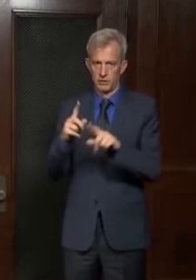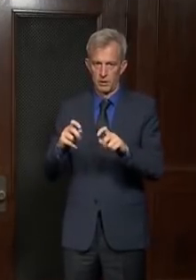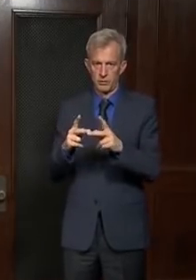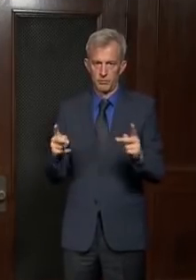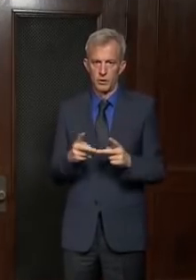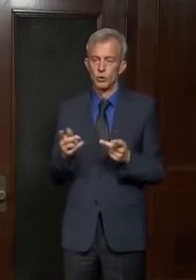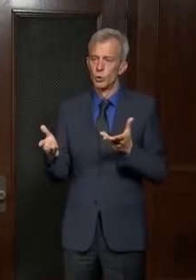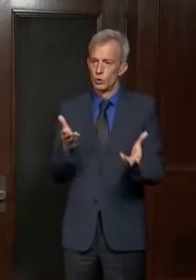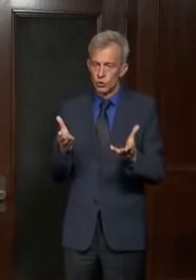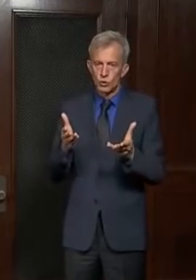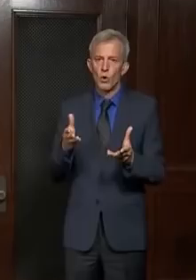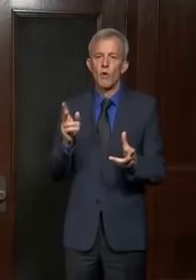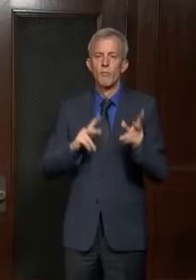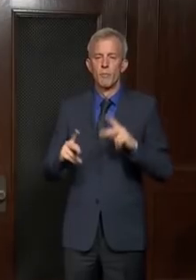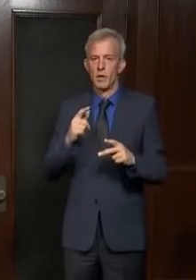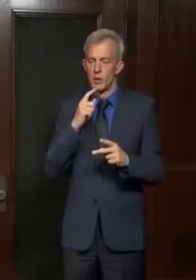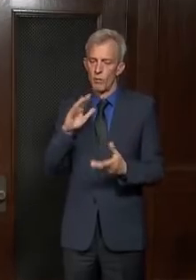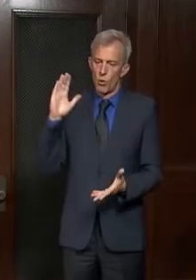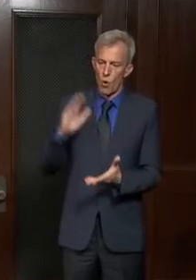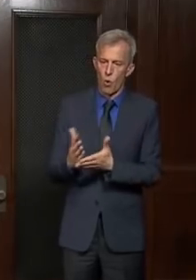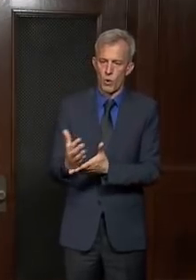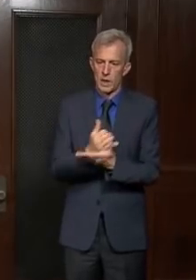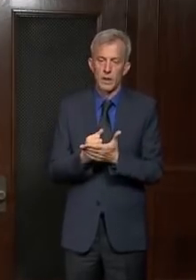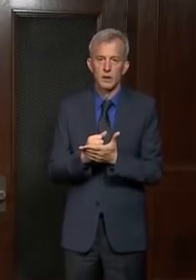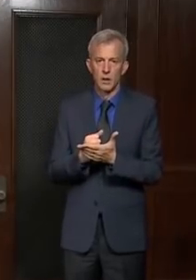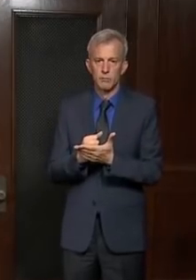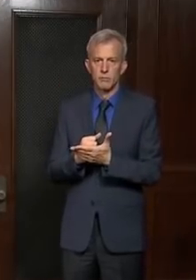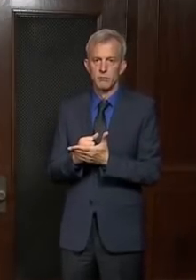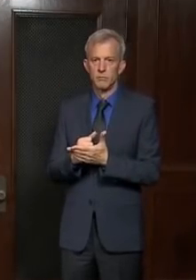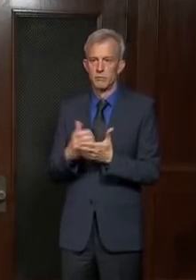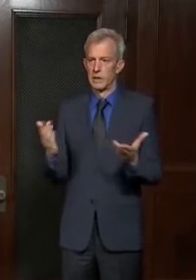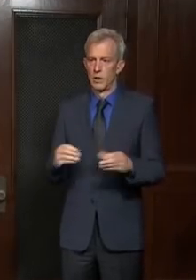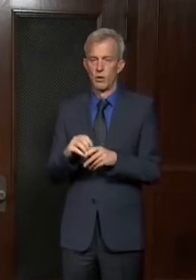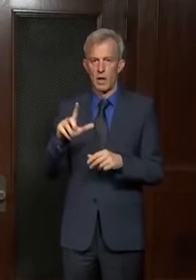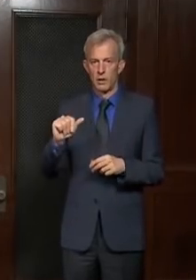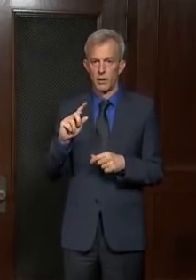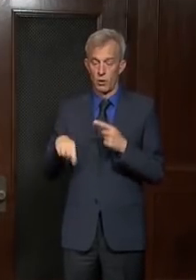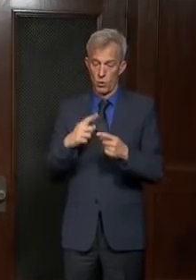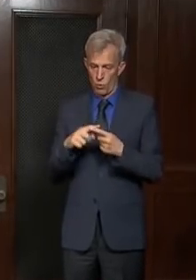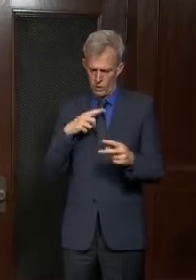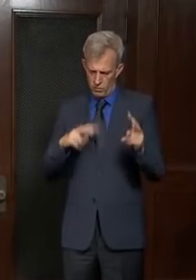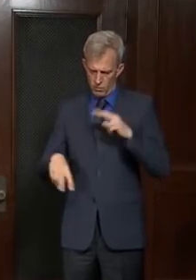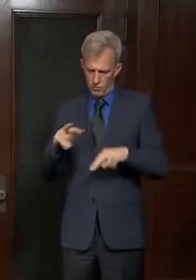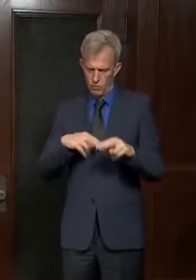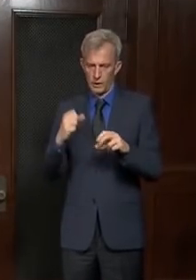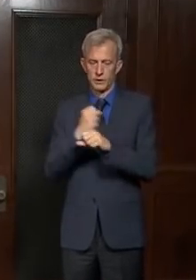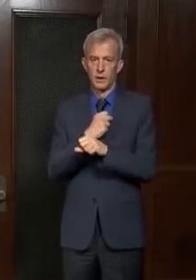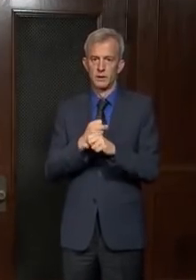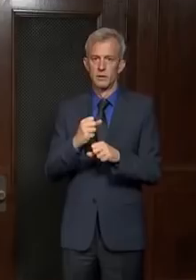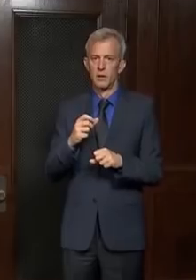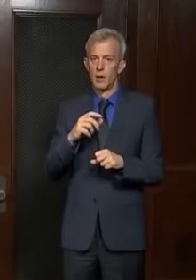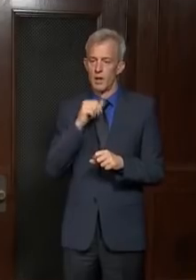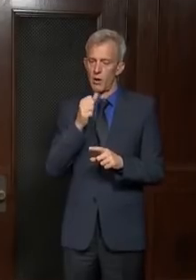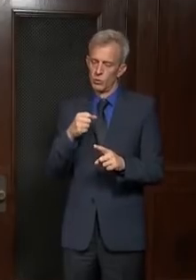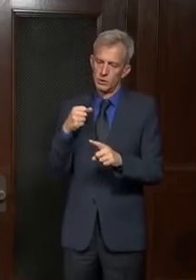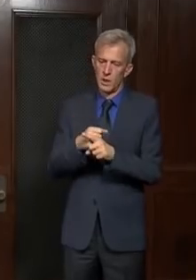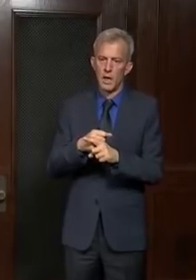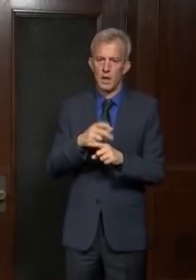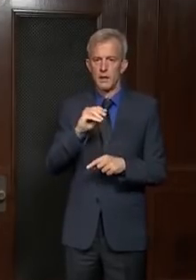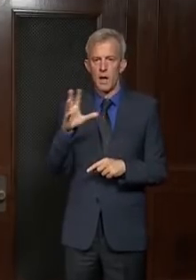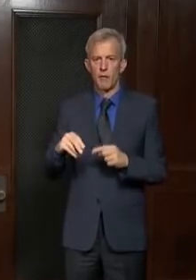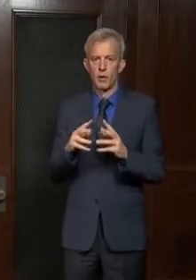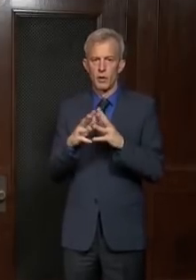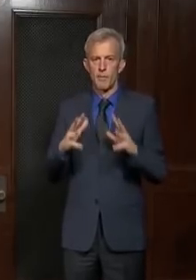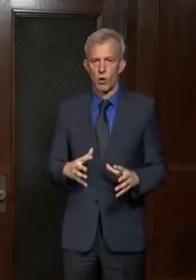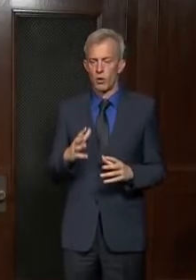African Americans and lower income Angelinos when we saw troubling statistics that this was disproportionately hitting Black community and low